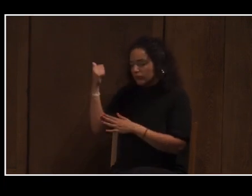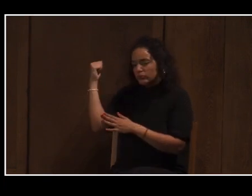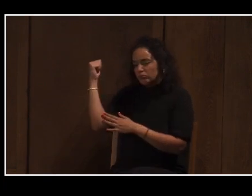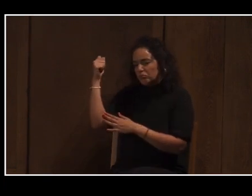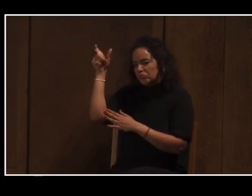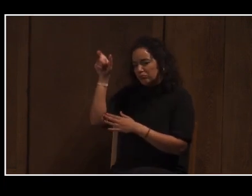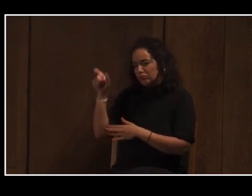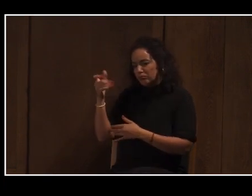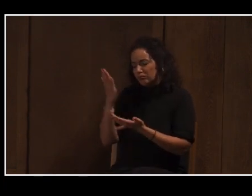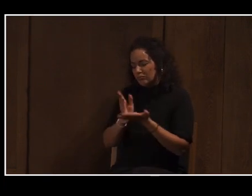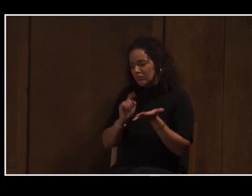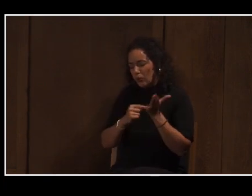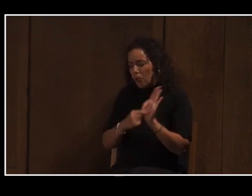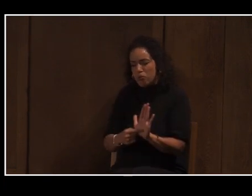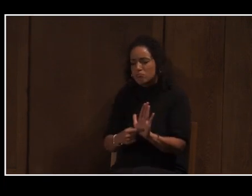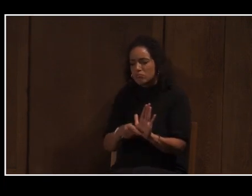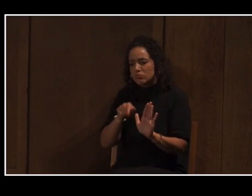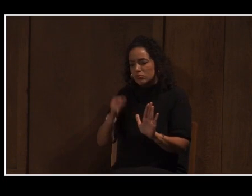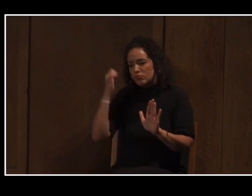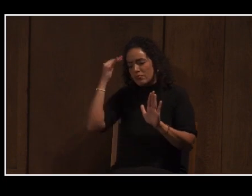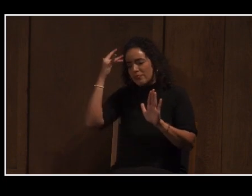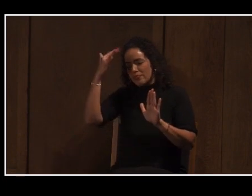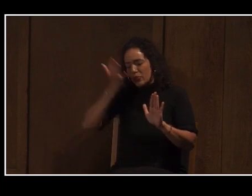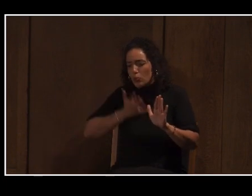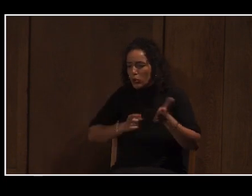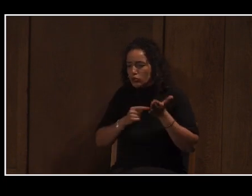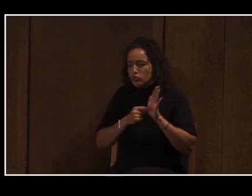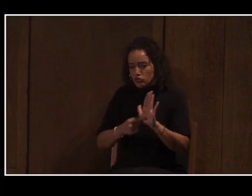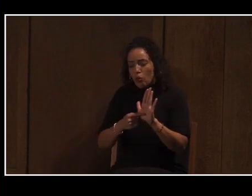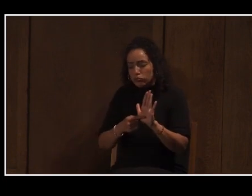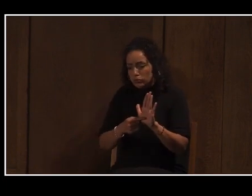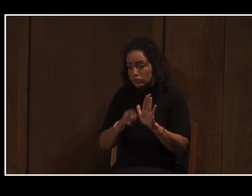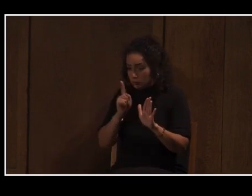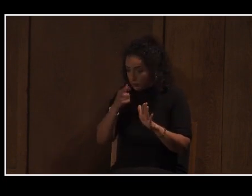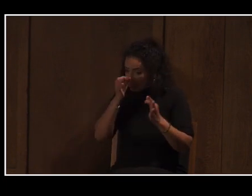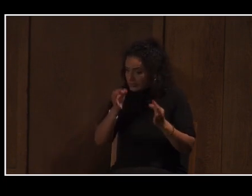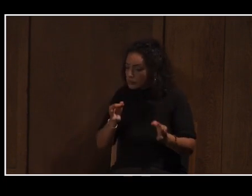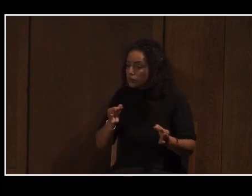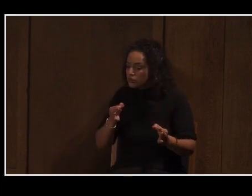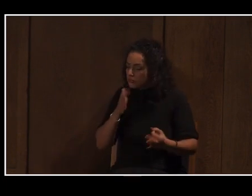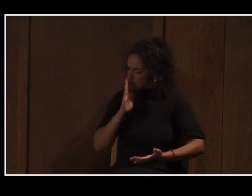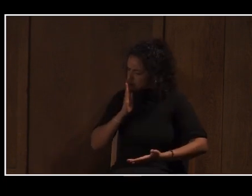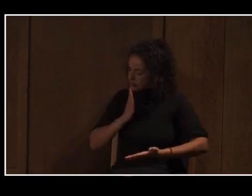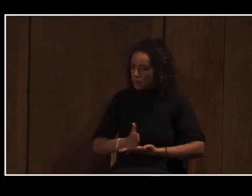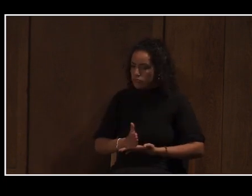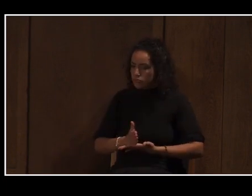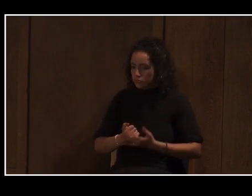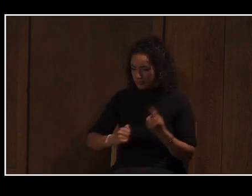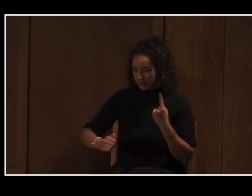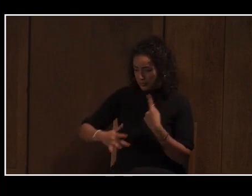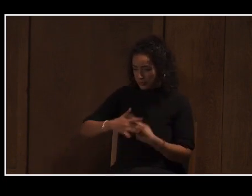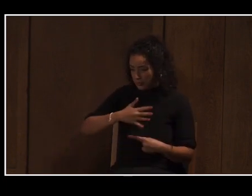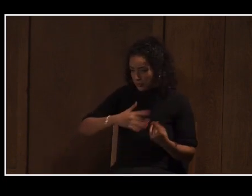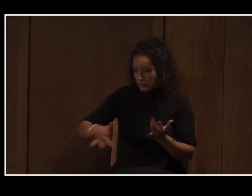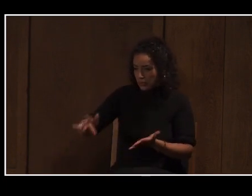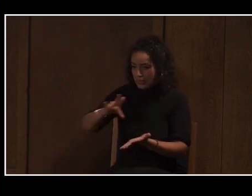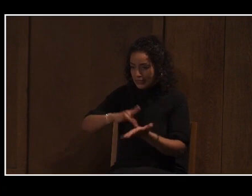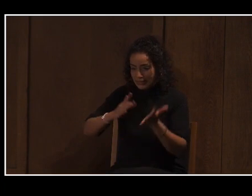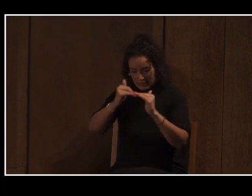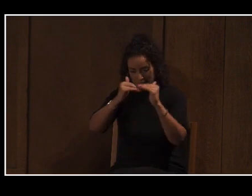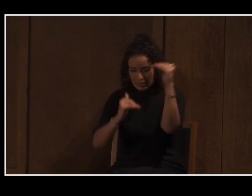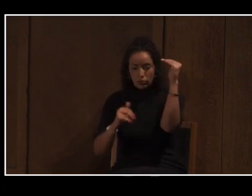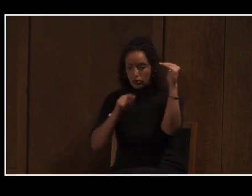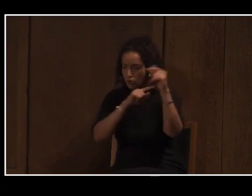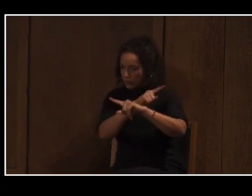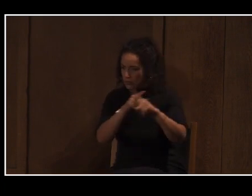exemplifies beautifully the ethos that we wanted to hold at the lab, where this is serious business, like our societies, our cities, inequality, all of these